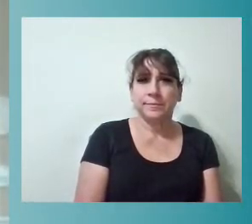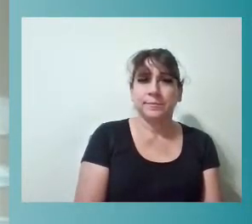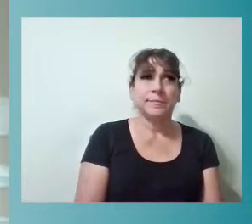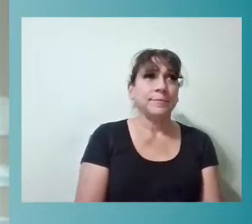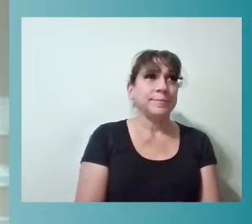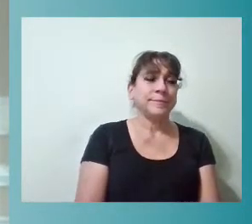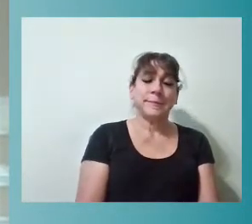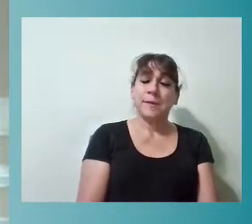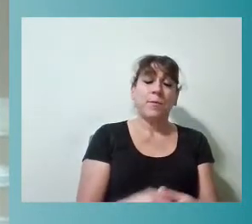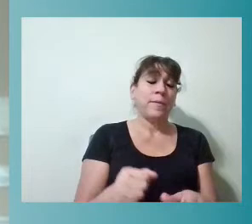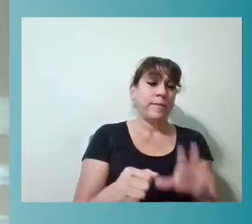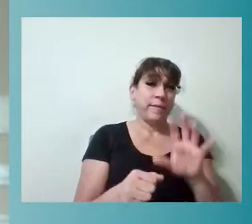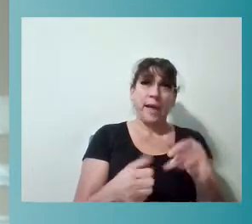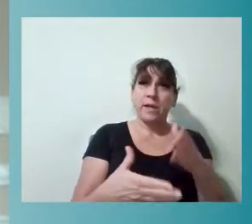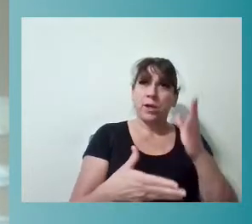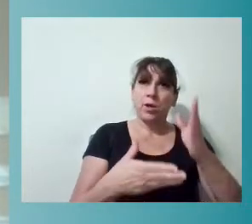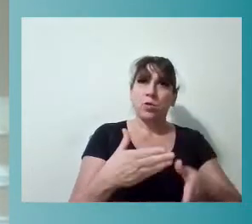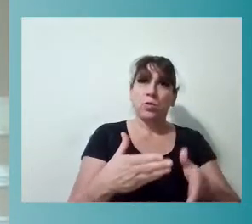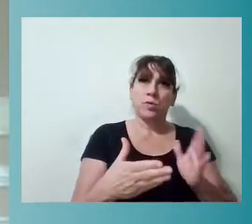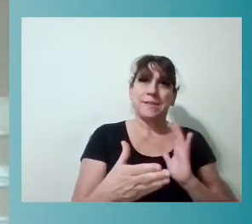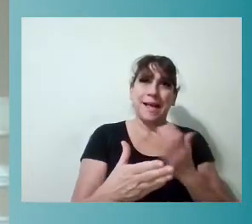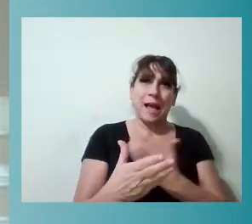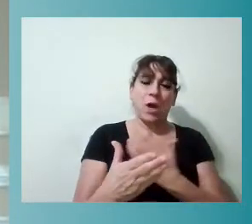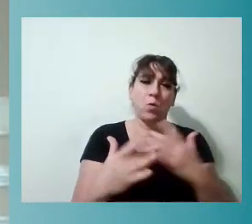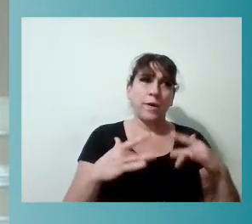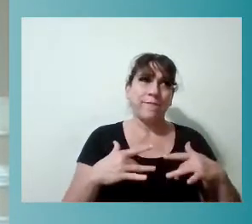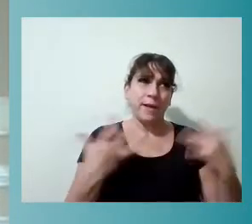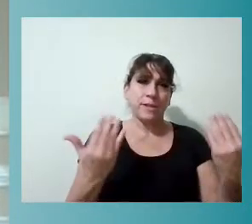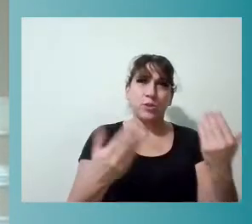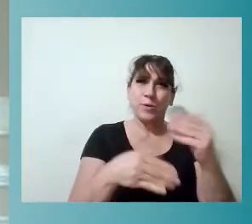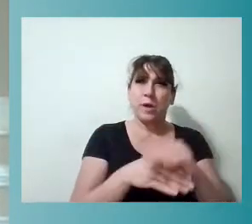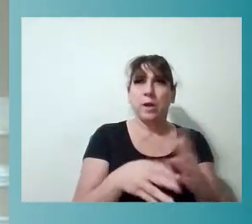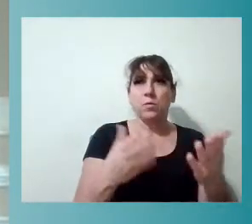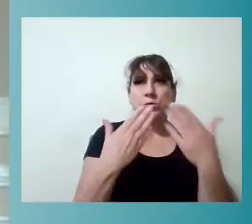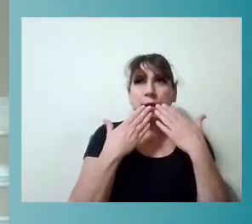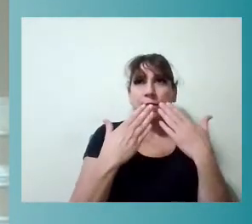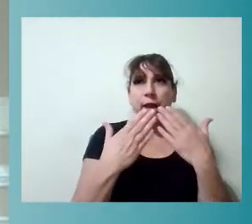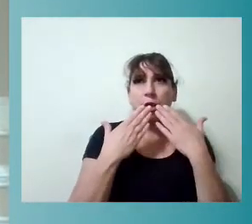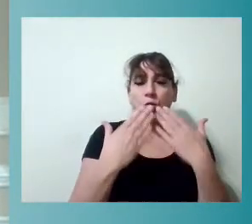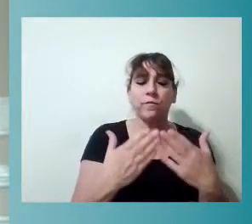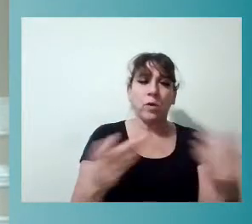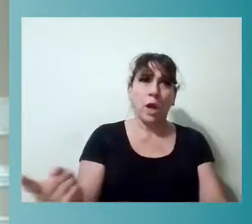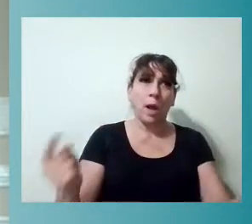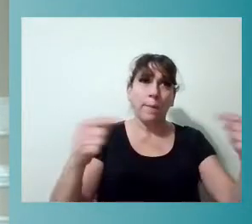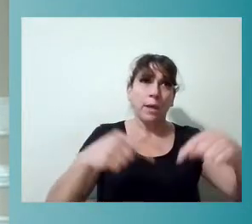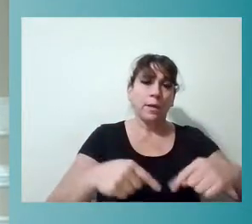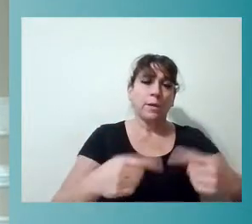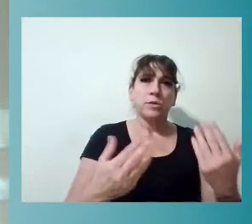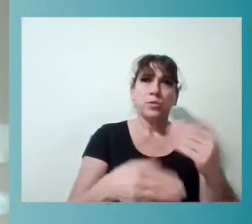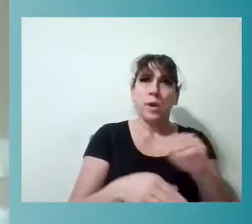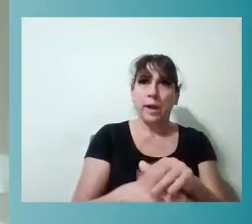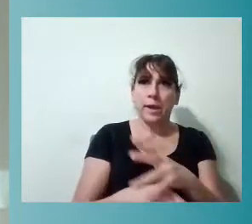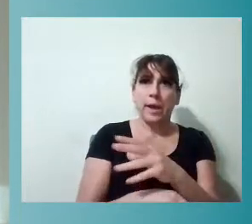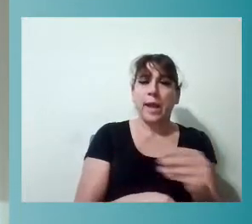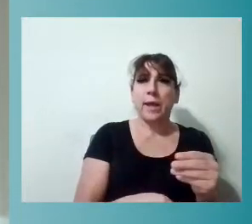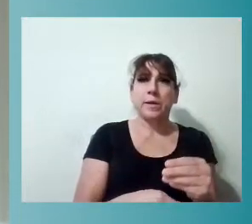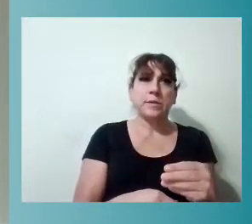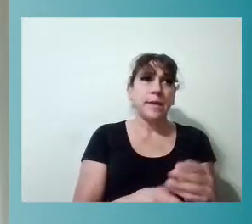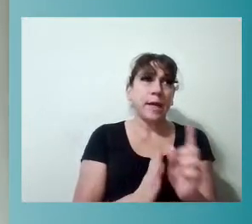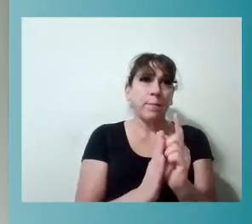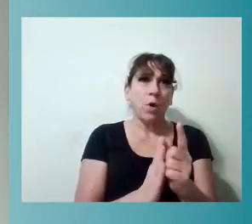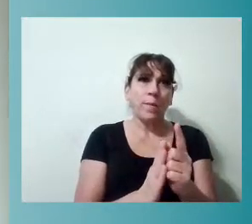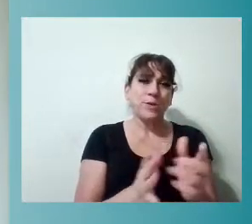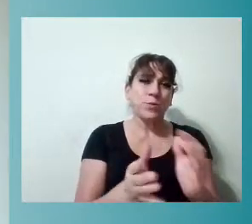And with that, that concludes our events this evening. I want to say thank you for coming tonight, and take a moment